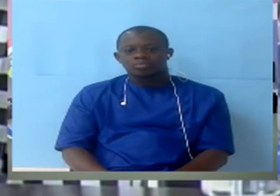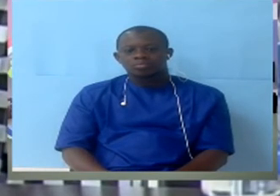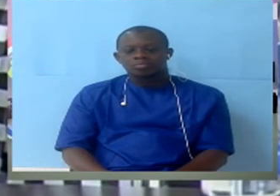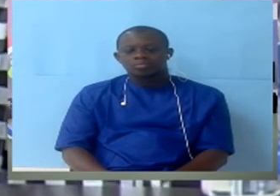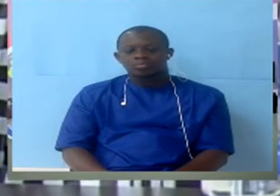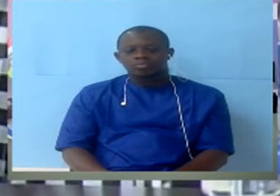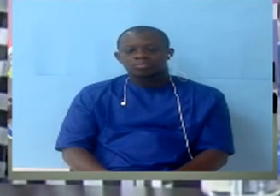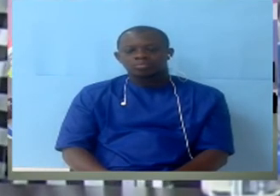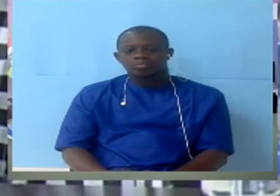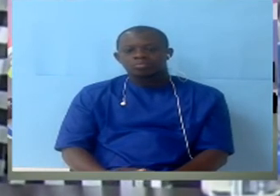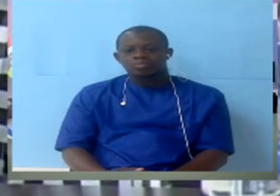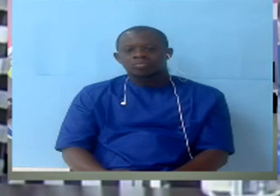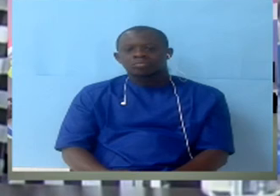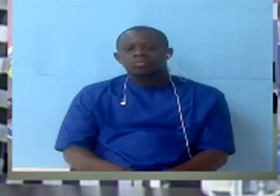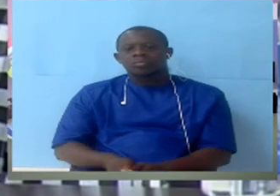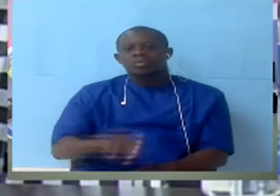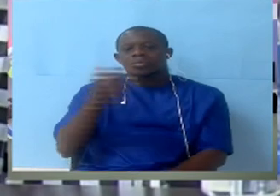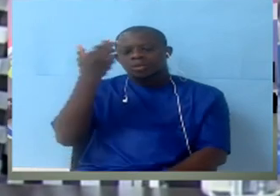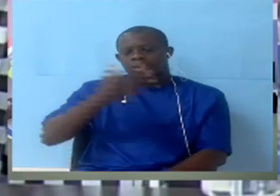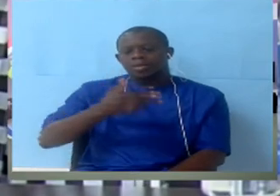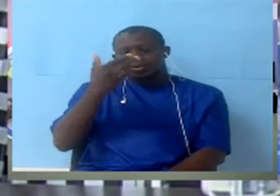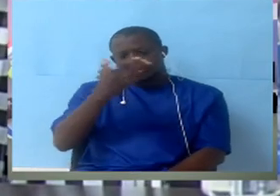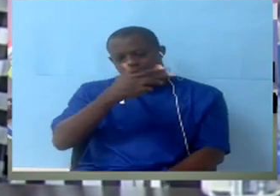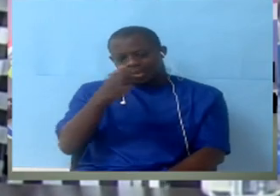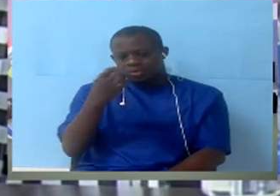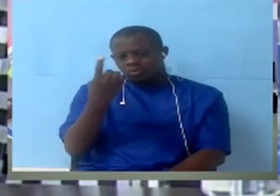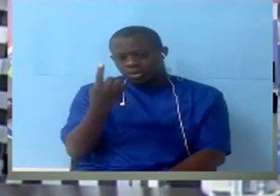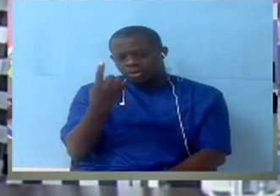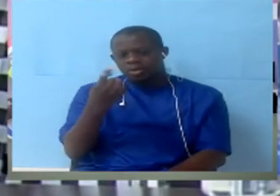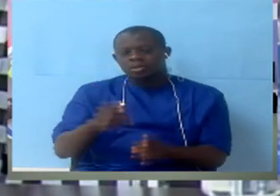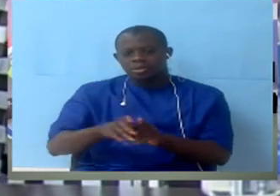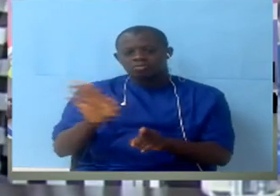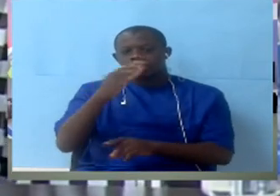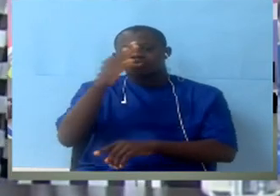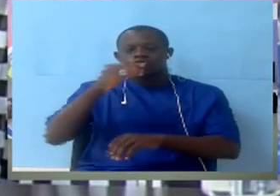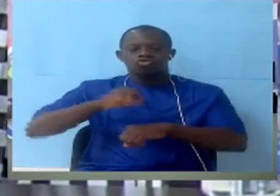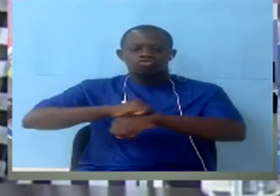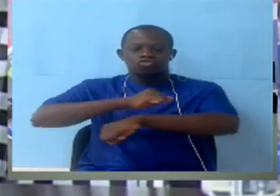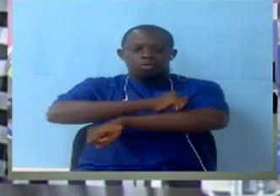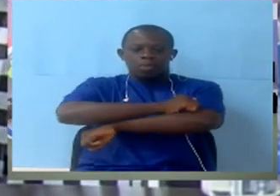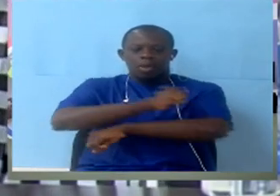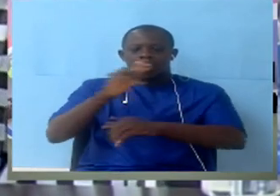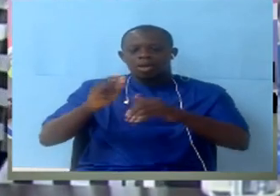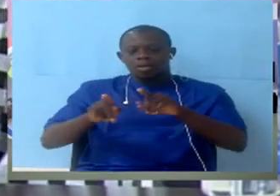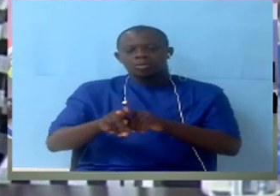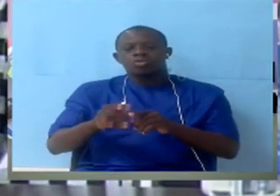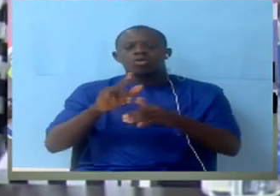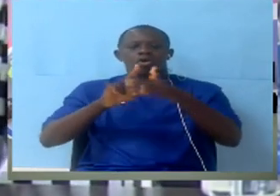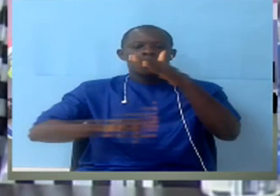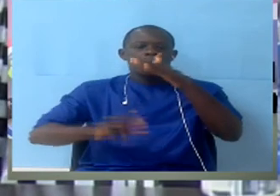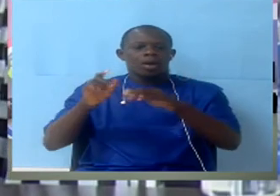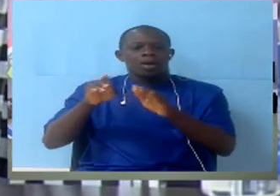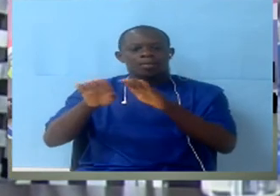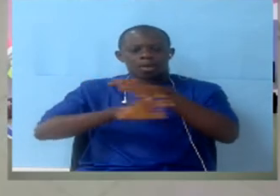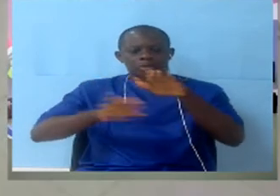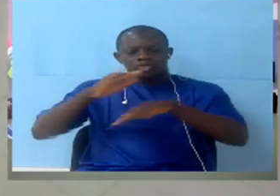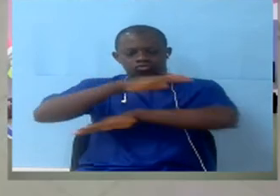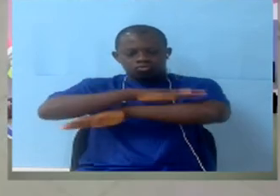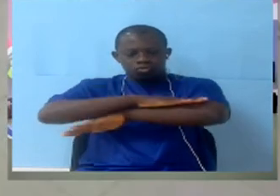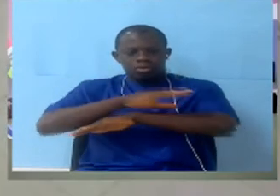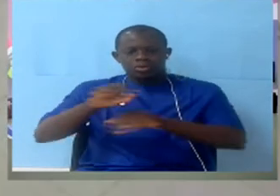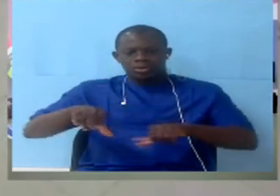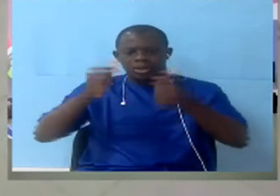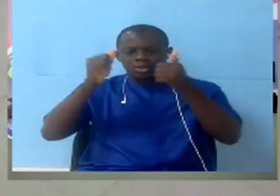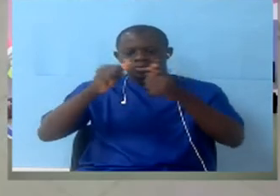1991, that was Soma Lower Basic School, Karang Sajel. 1991, I went to Soma Lower Basic School. That's where I started my schooling.